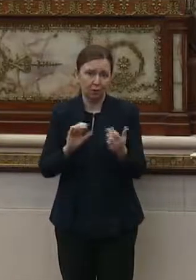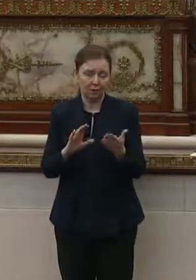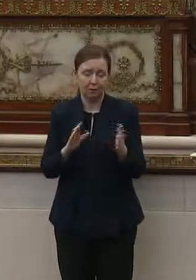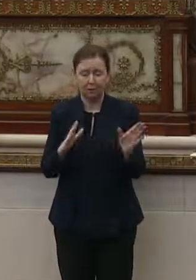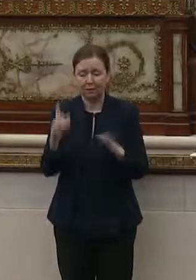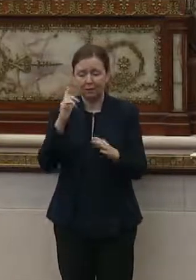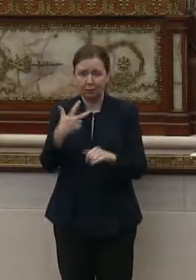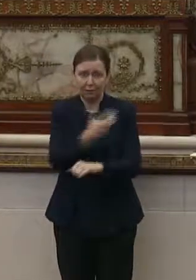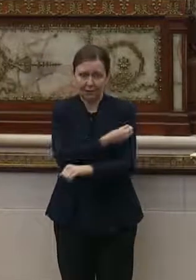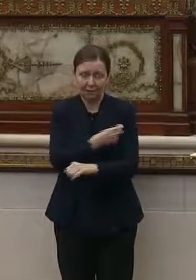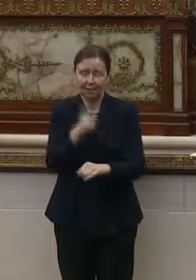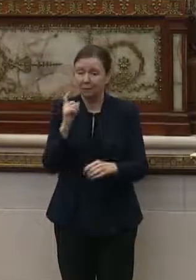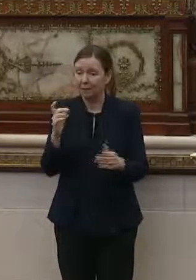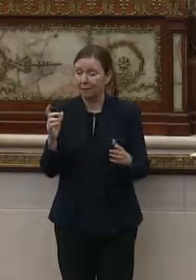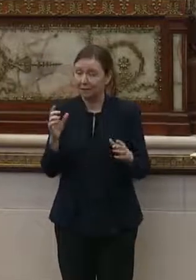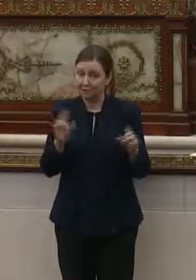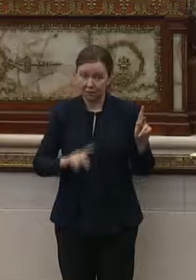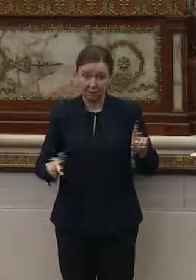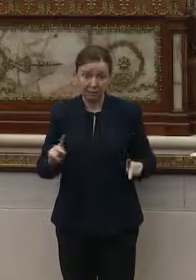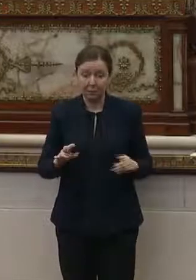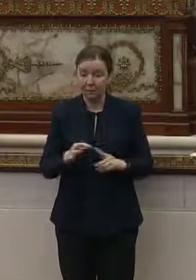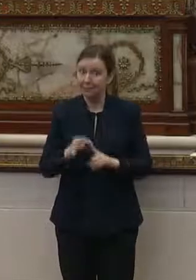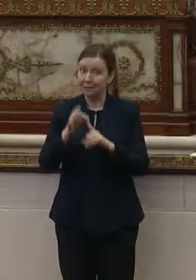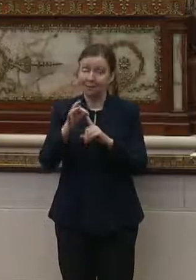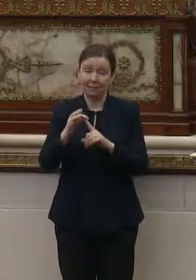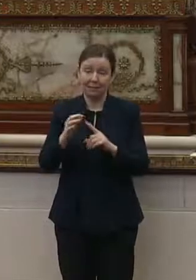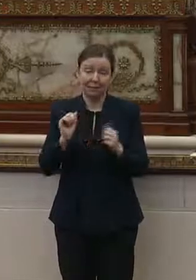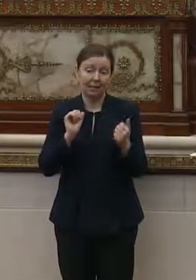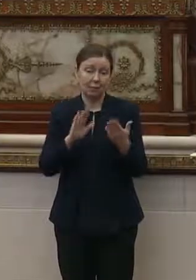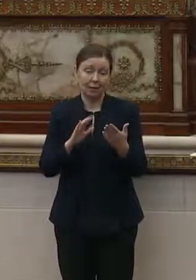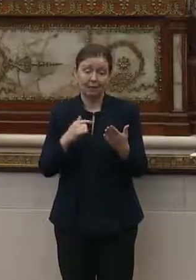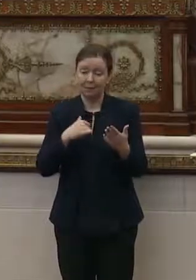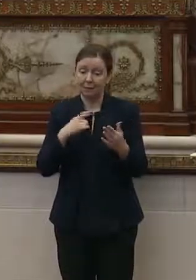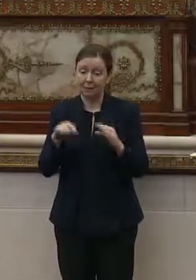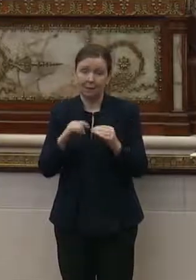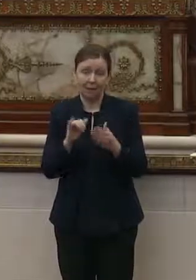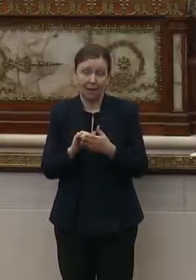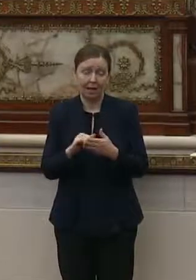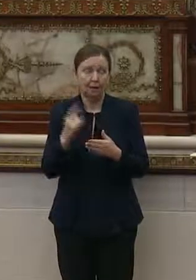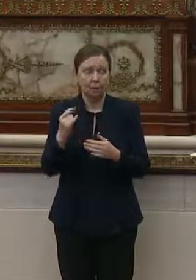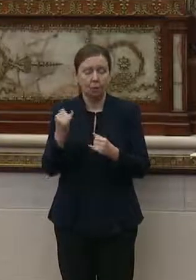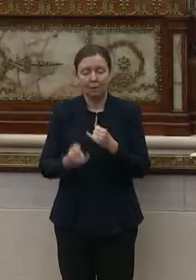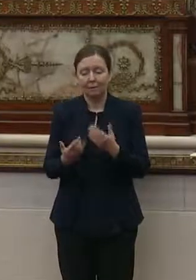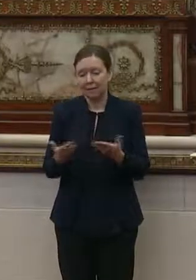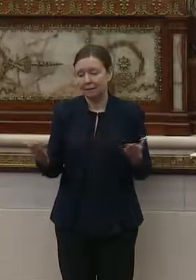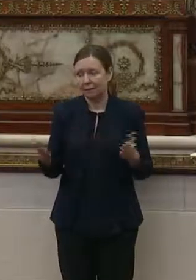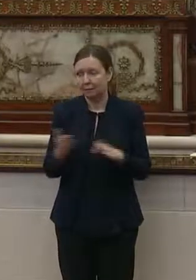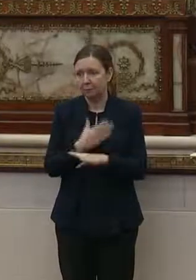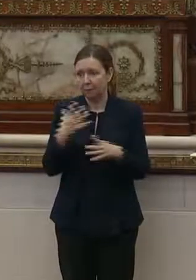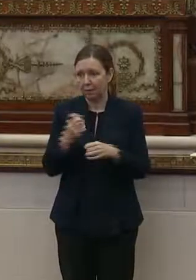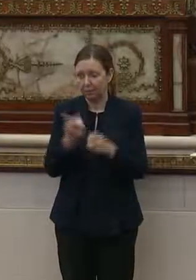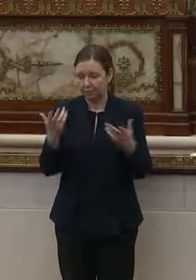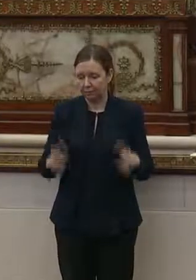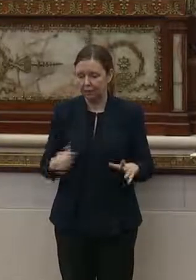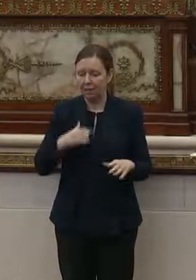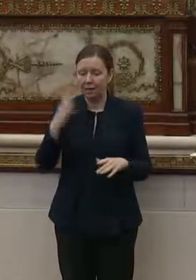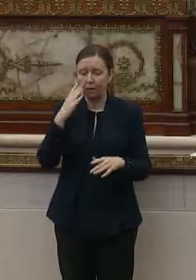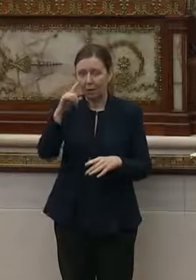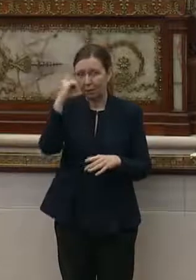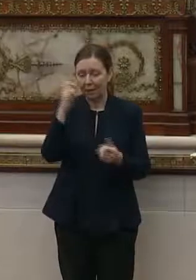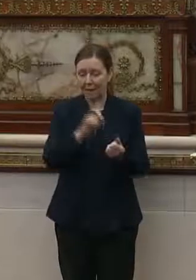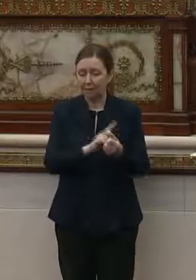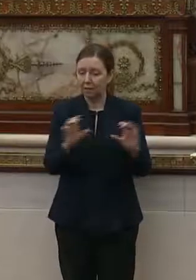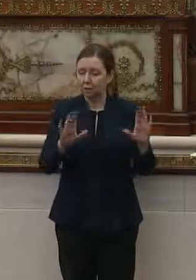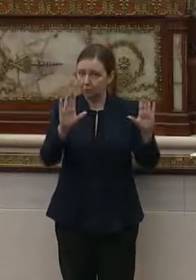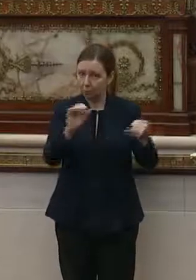for vaccinations, because constituents specifically addressed me around that issue. And just one last note before I wrap up. I know the Black doctors are